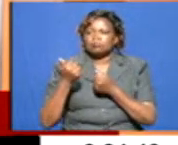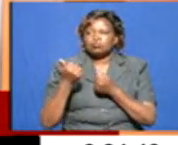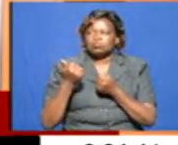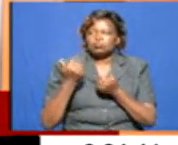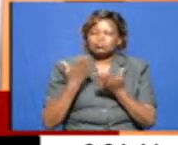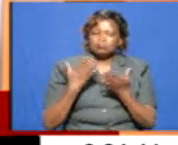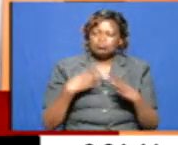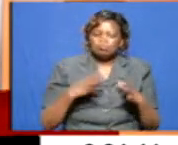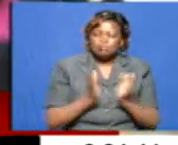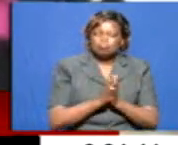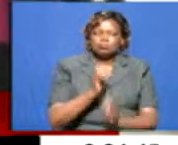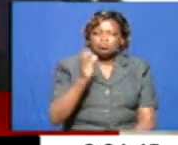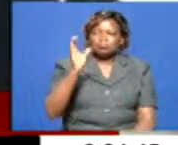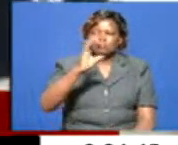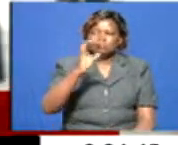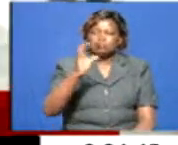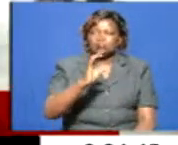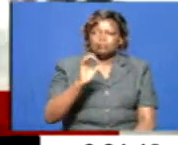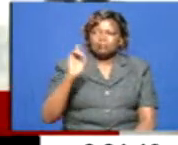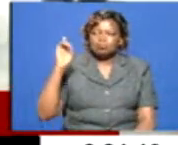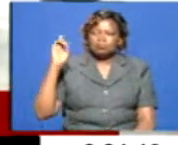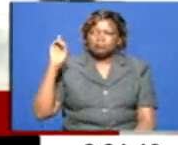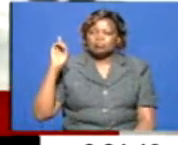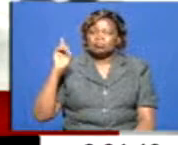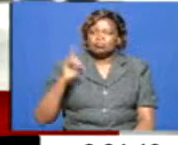larger customers.